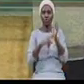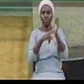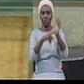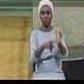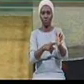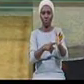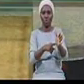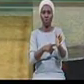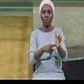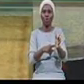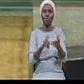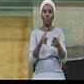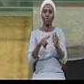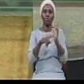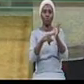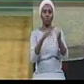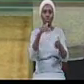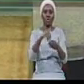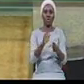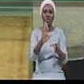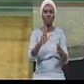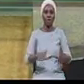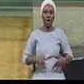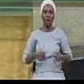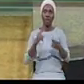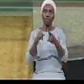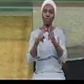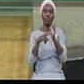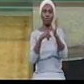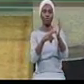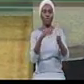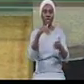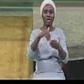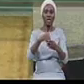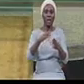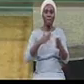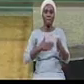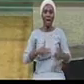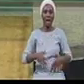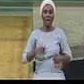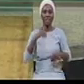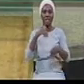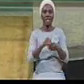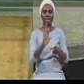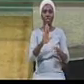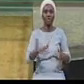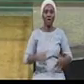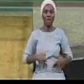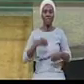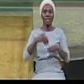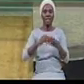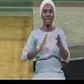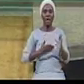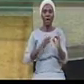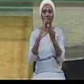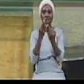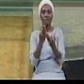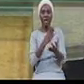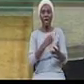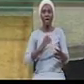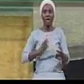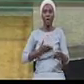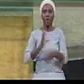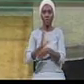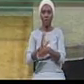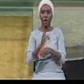to reveal in my life, to reveal in our families, to reveal in our local churches, because his power